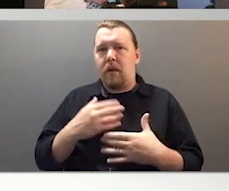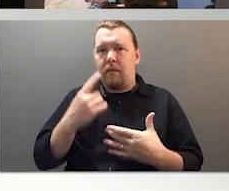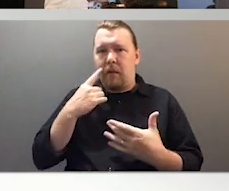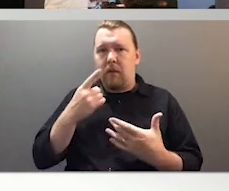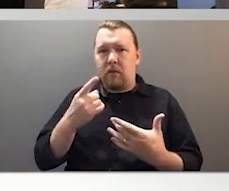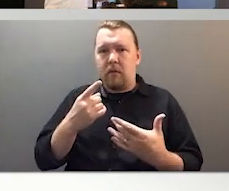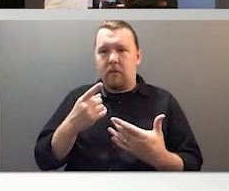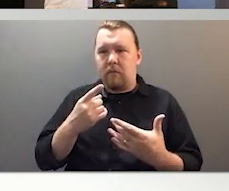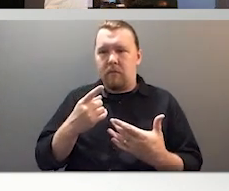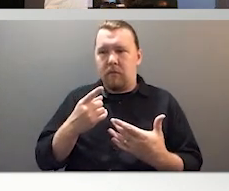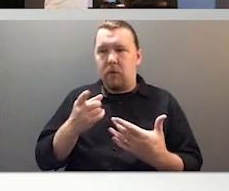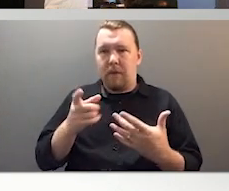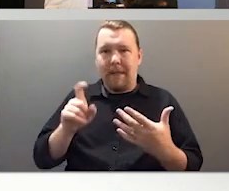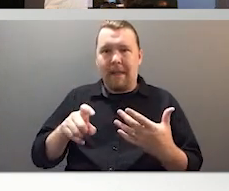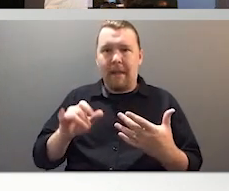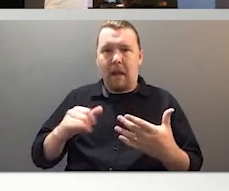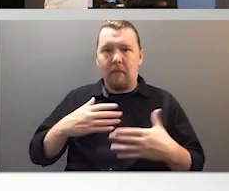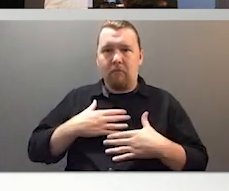expand.